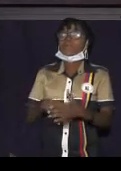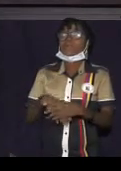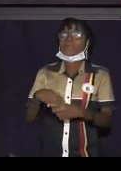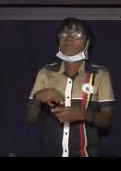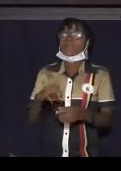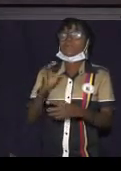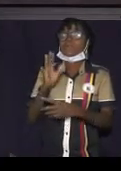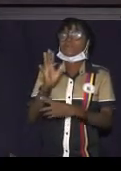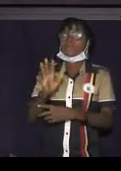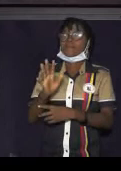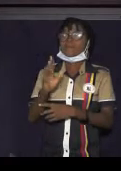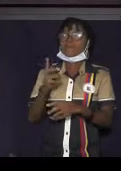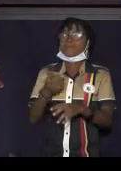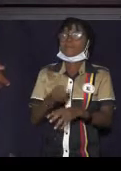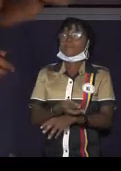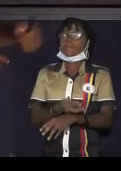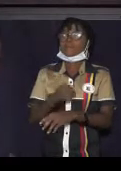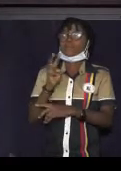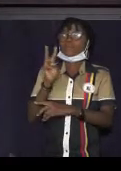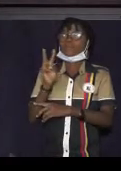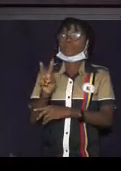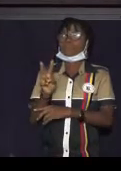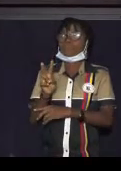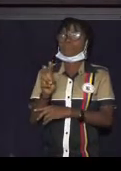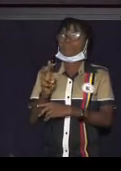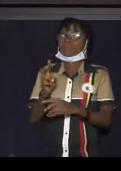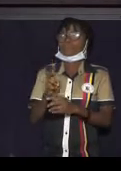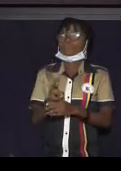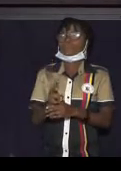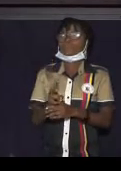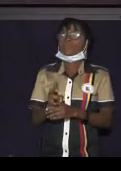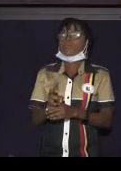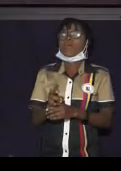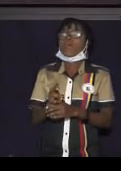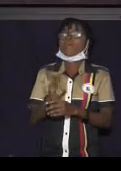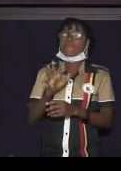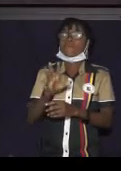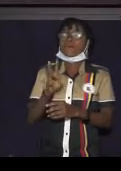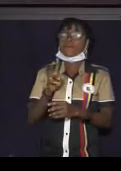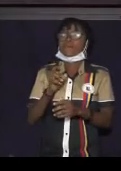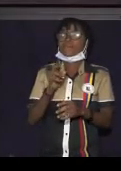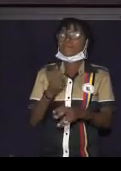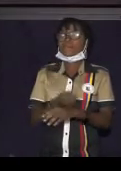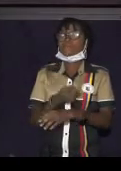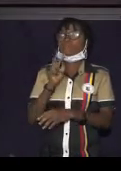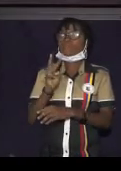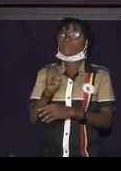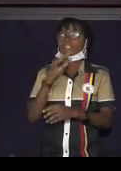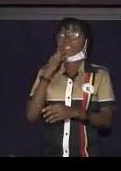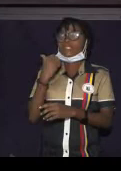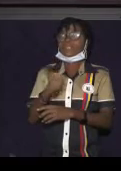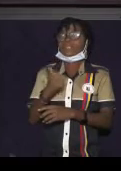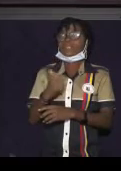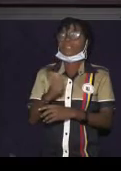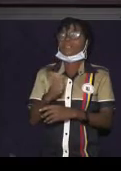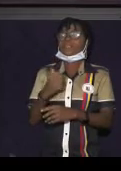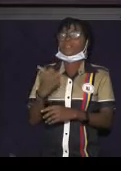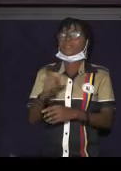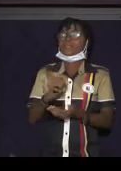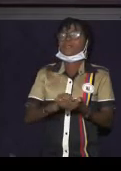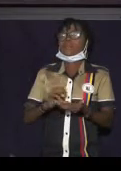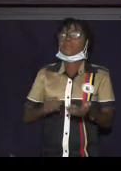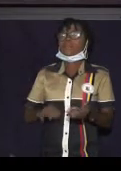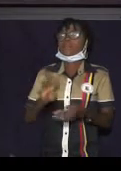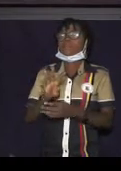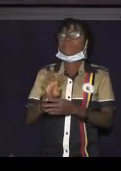times 2, because I'm claiming that m is 2. 5 times 2 is 10. 10 minus 4